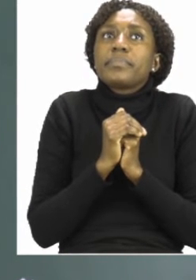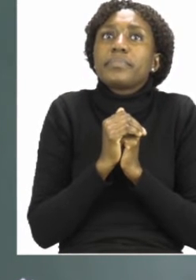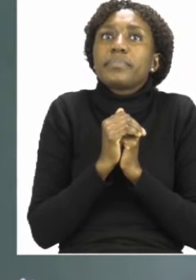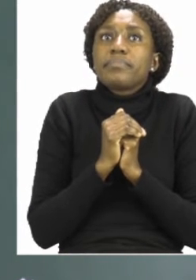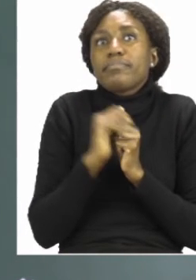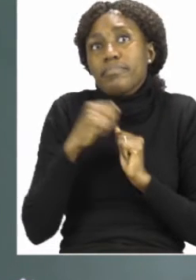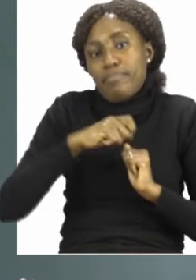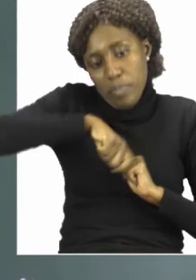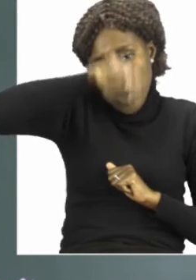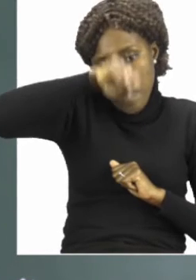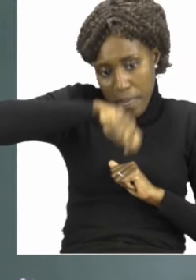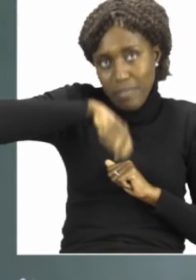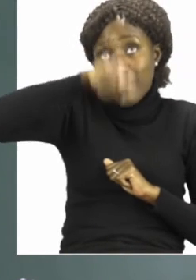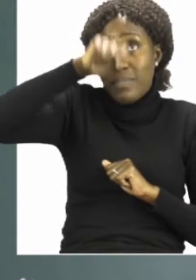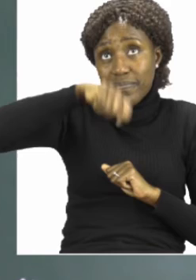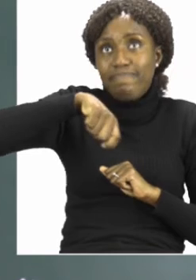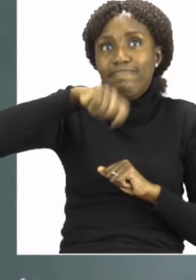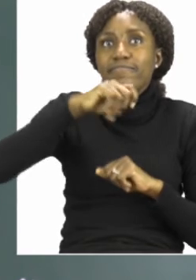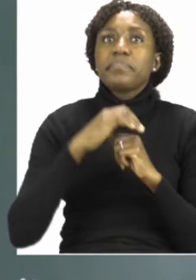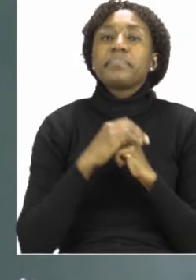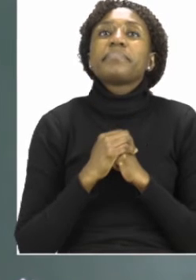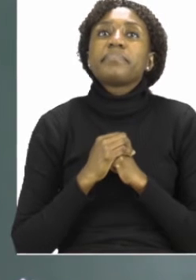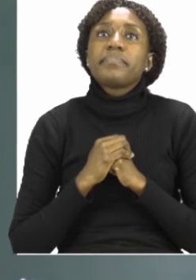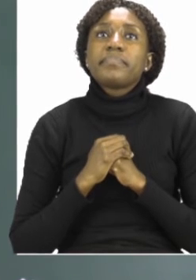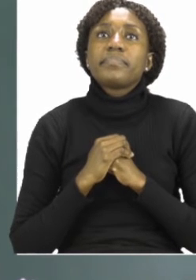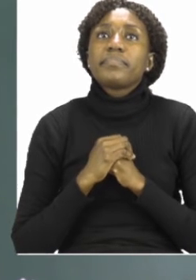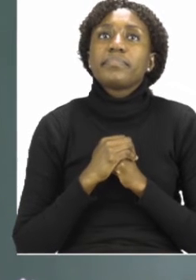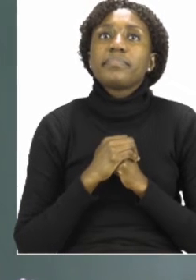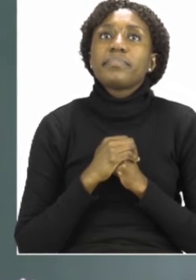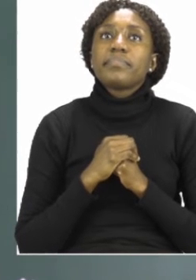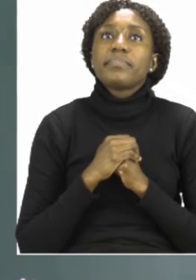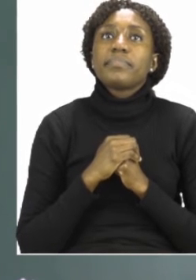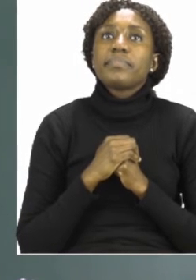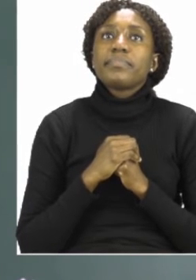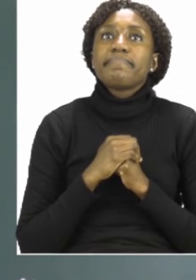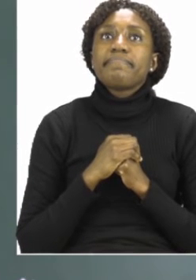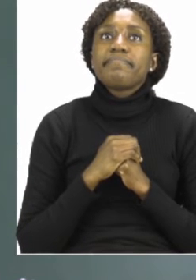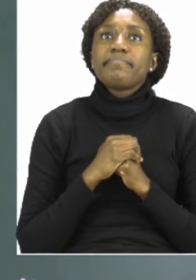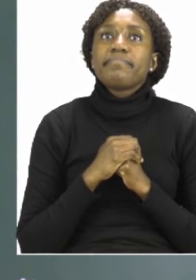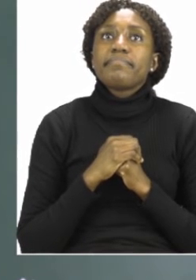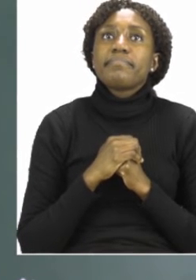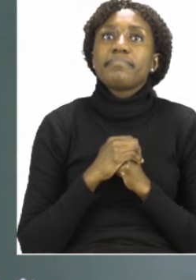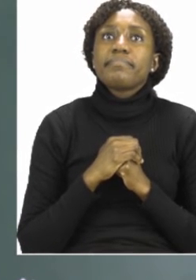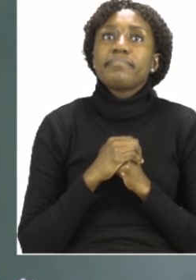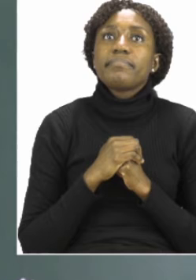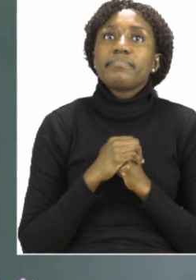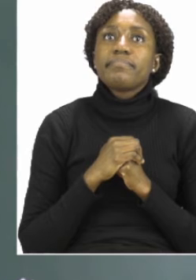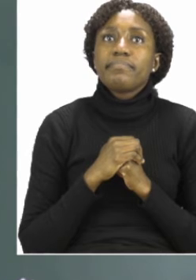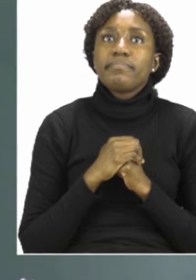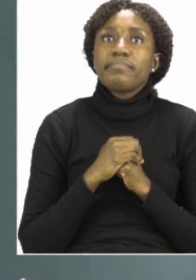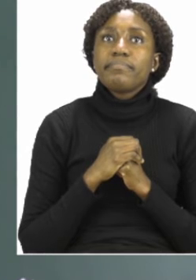up and down. So I'll start from my left and I'm moving gently and